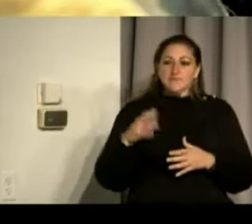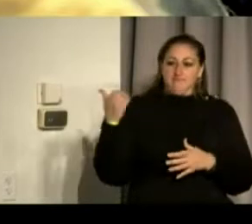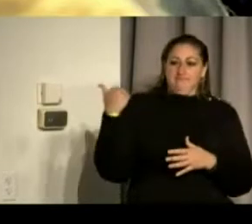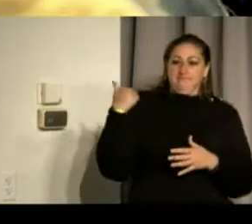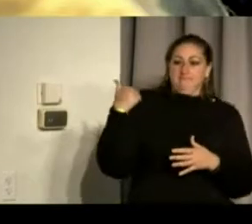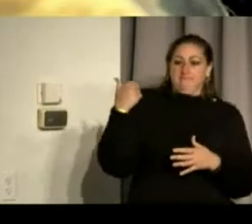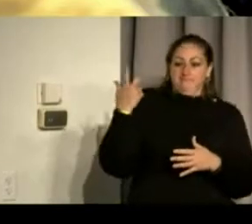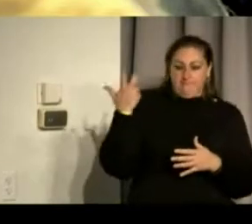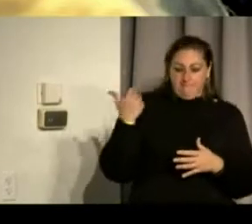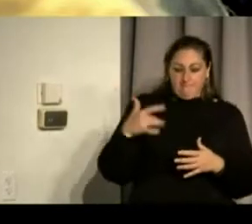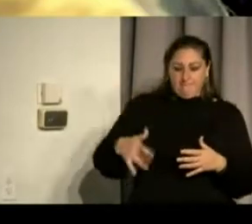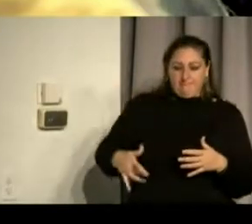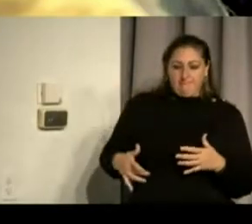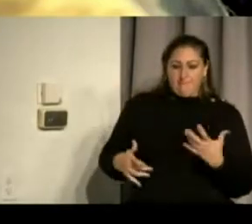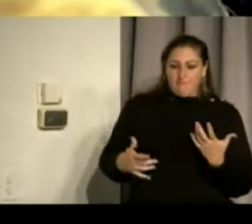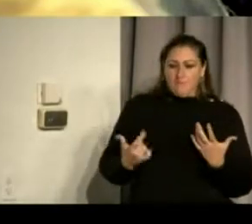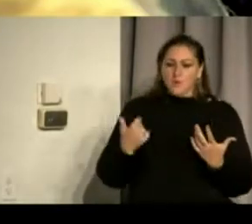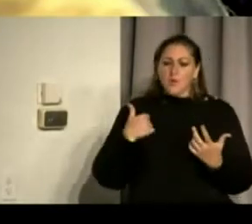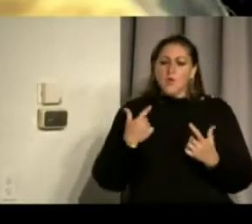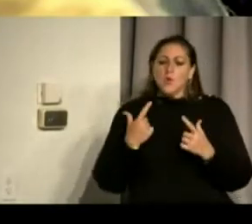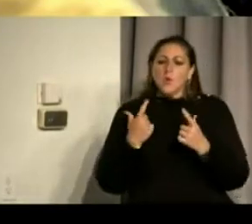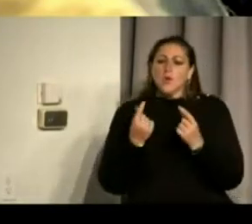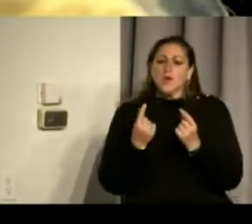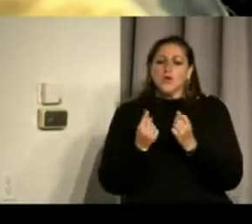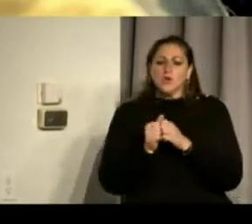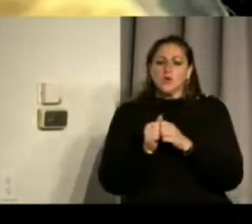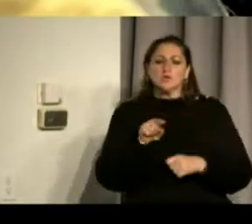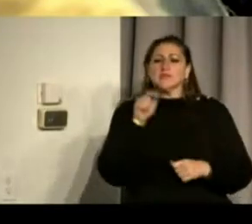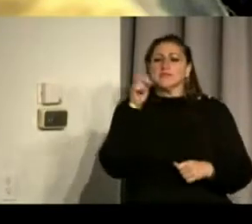me, "What you going to do when you face God?"